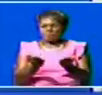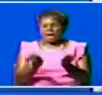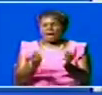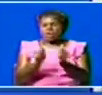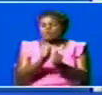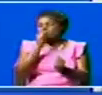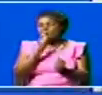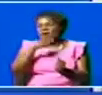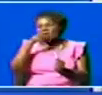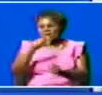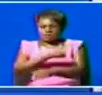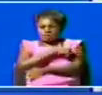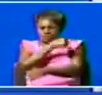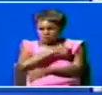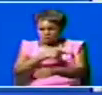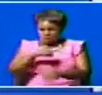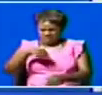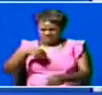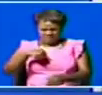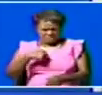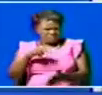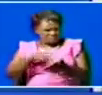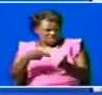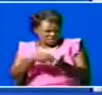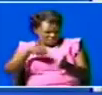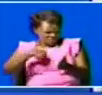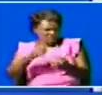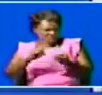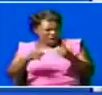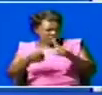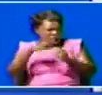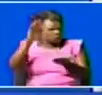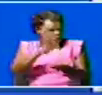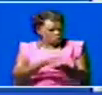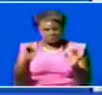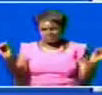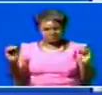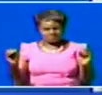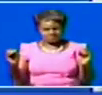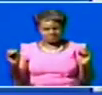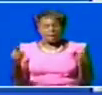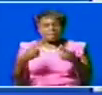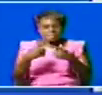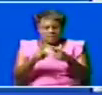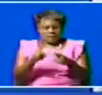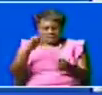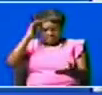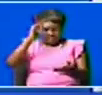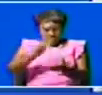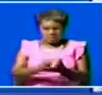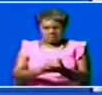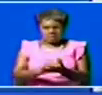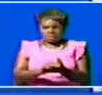private hospitals. And it doesn't mean that we offer, we are low because we offer low quality. But in Texas, we believe